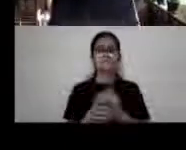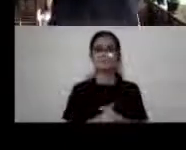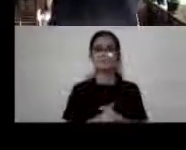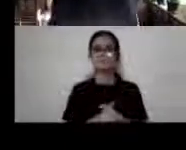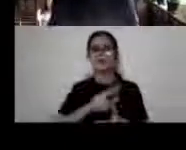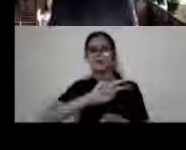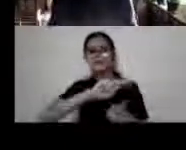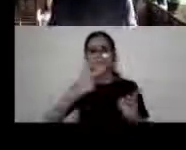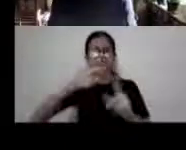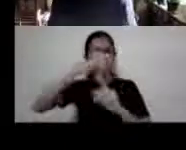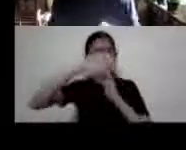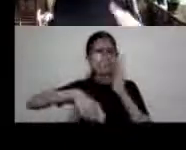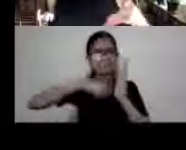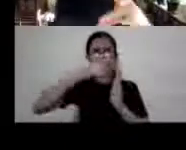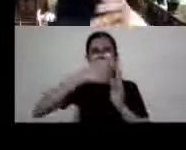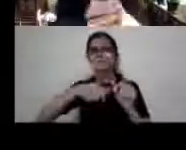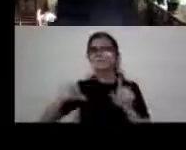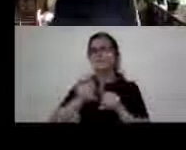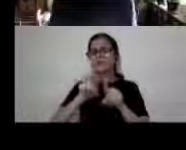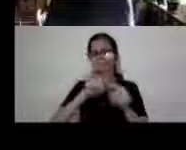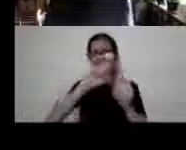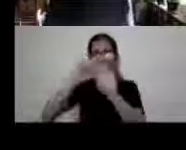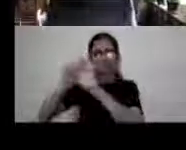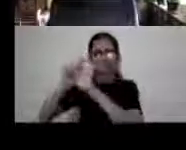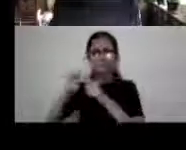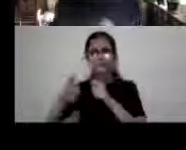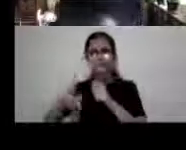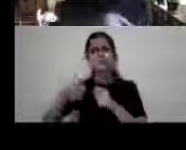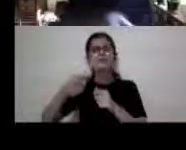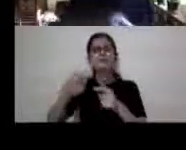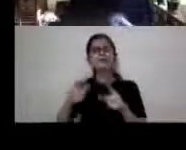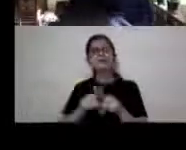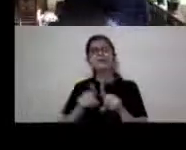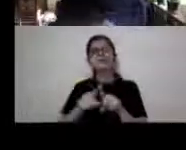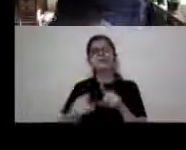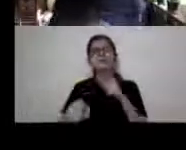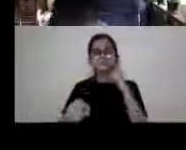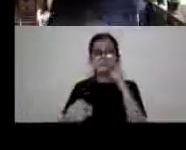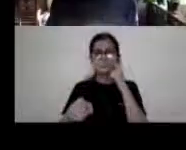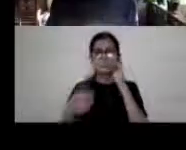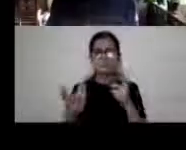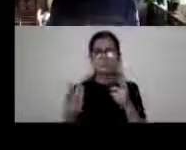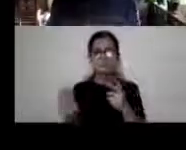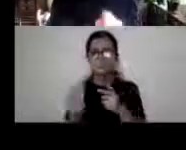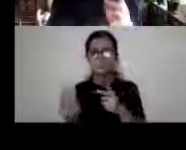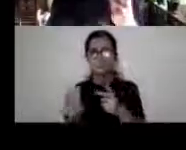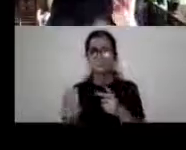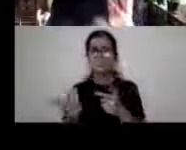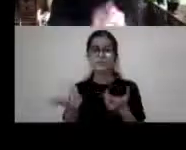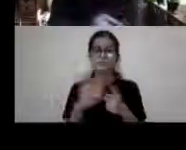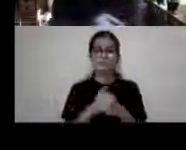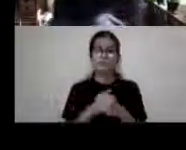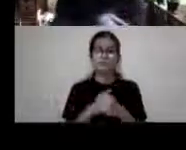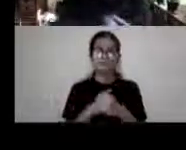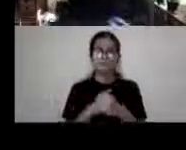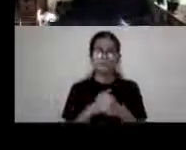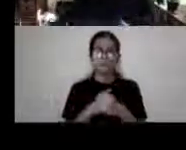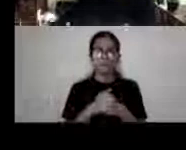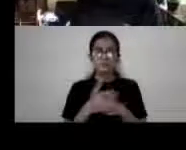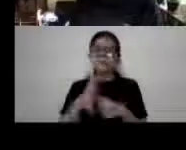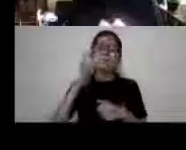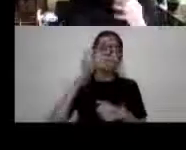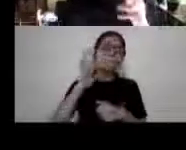projects we are doing in this area. This one here is for the Jewish Museum here in Berlin, a very